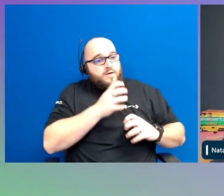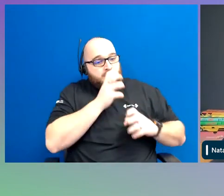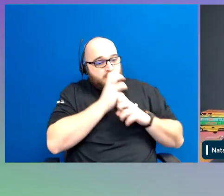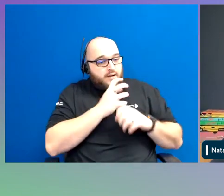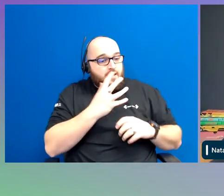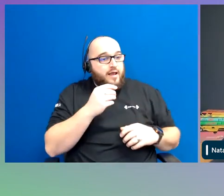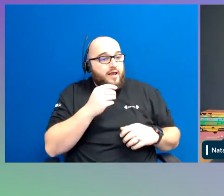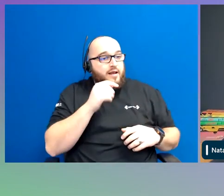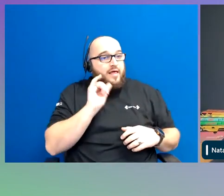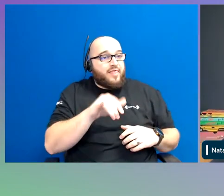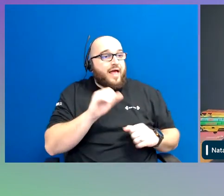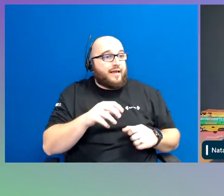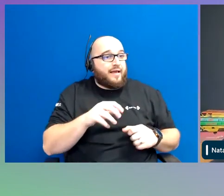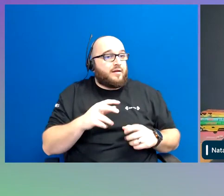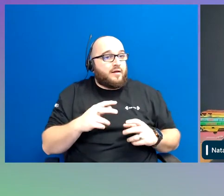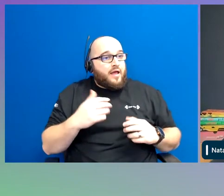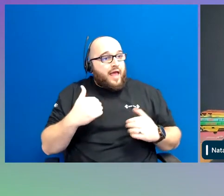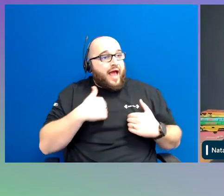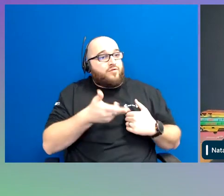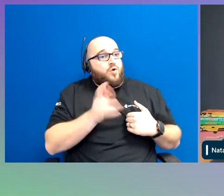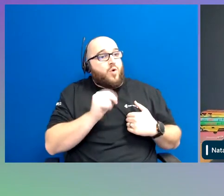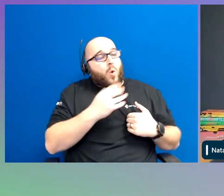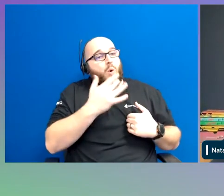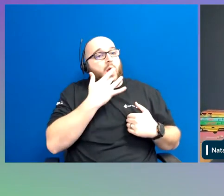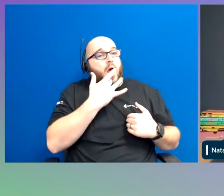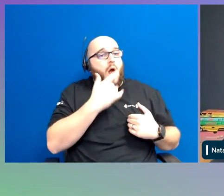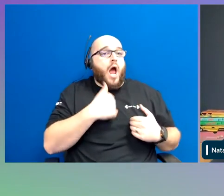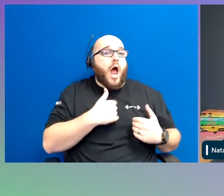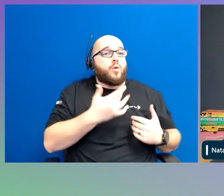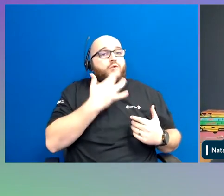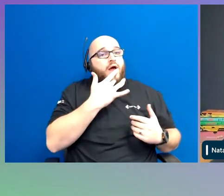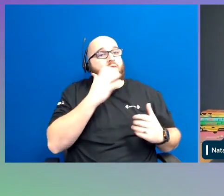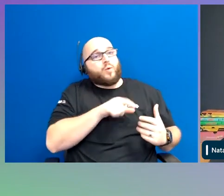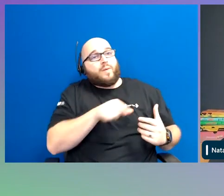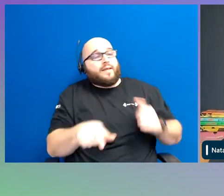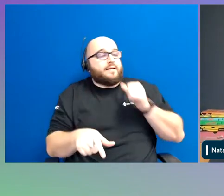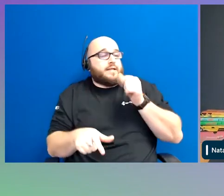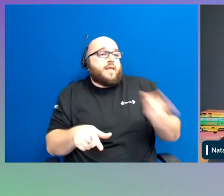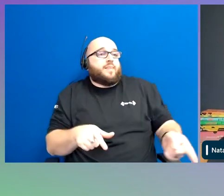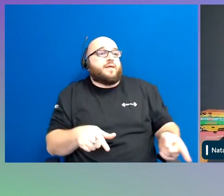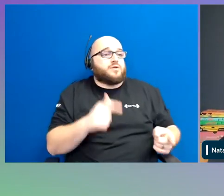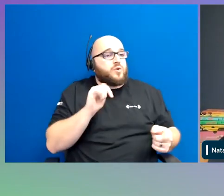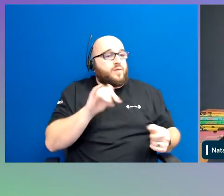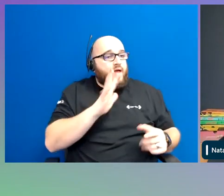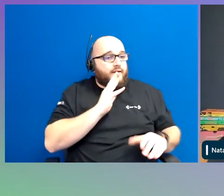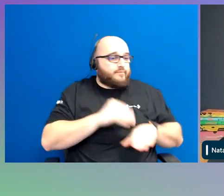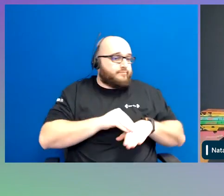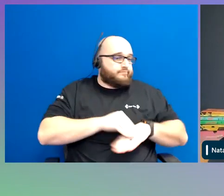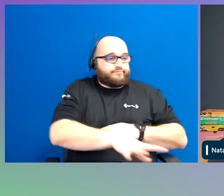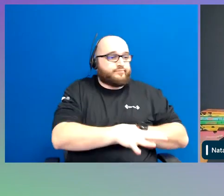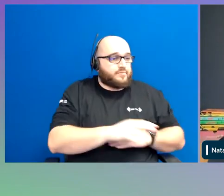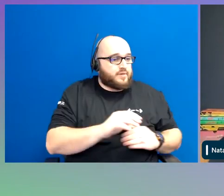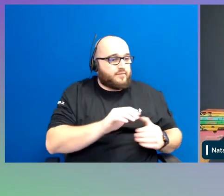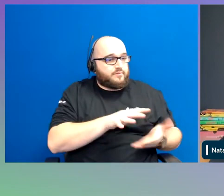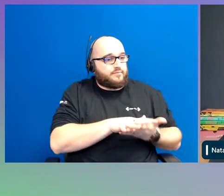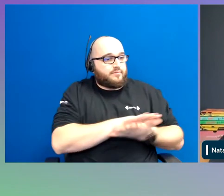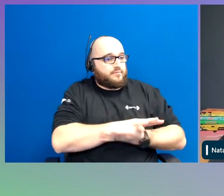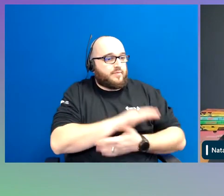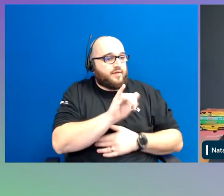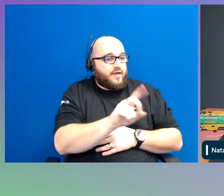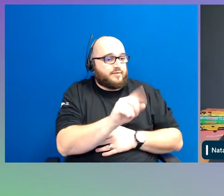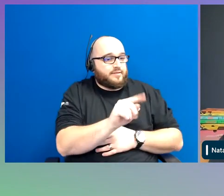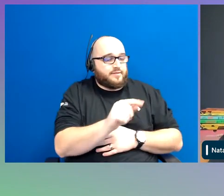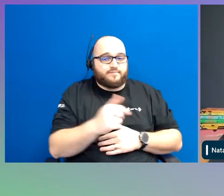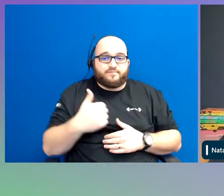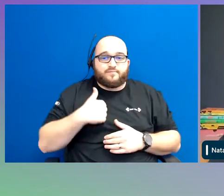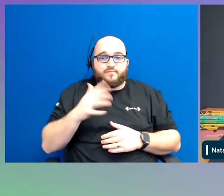can bring into it, I think, is a really good point to make. That's not something I would have considered. So excellent. So we've got about 6 minutes left, so I'm going to